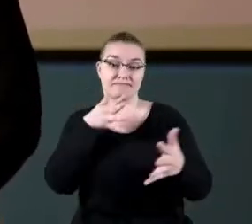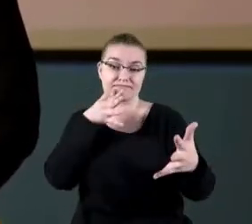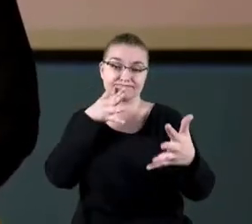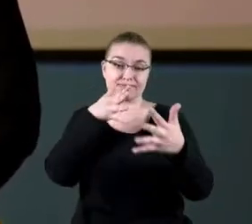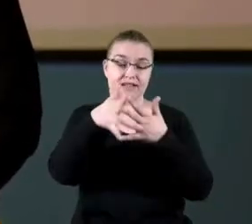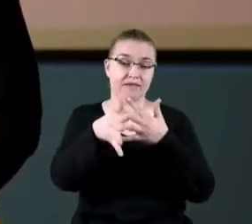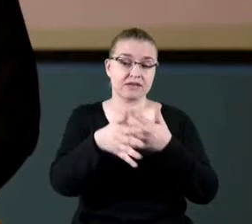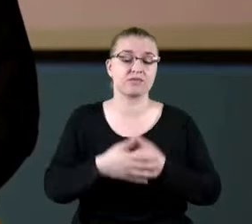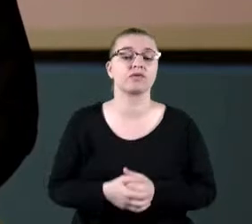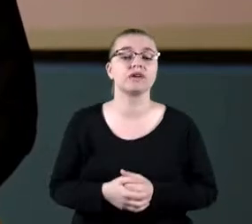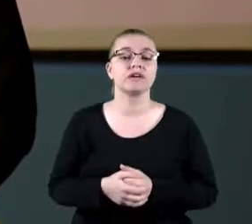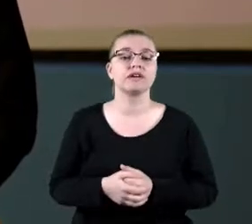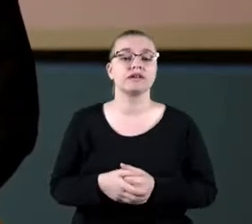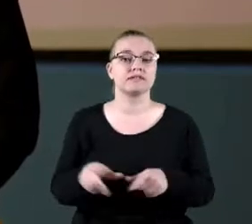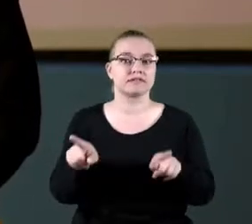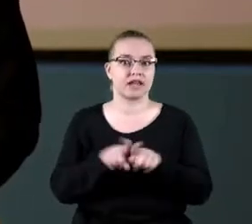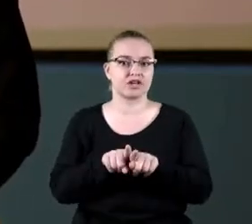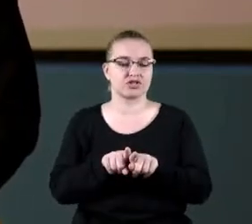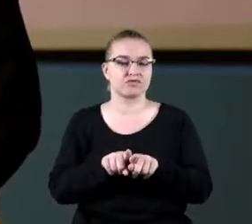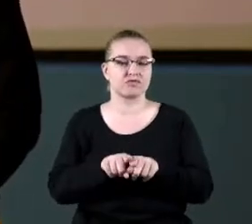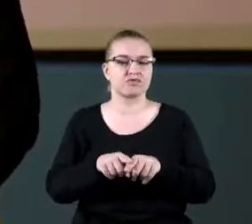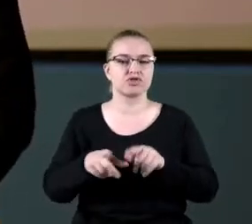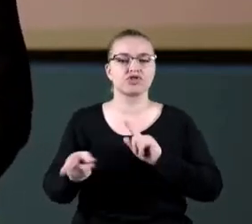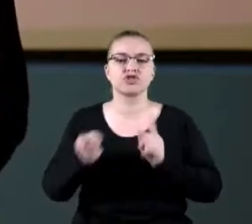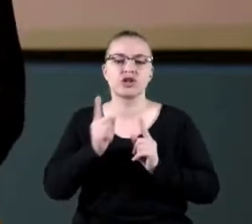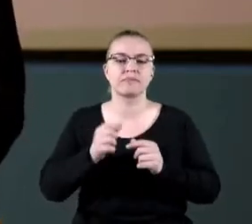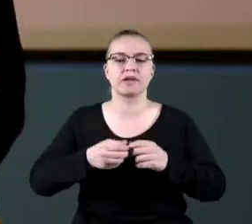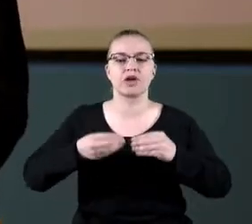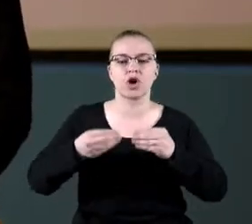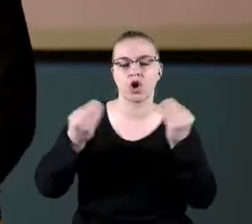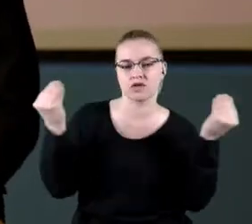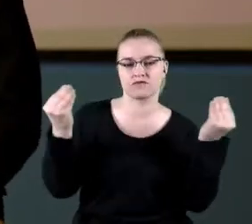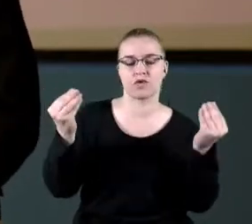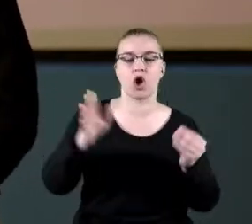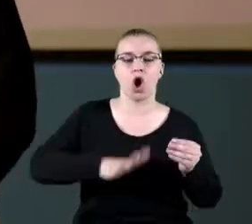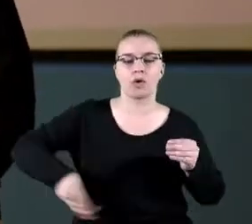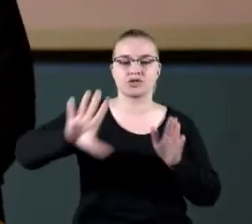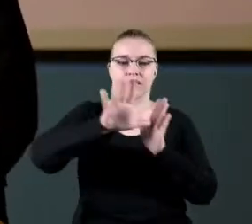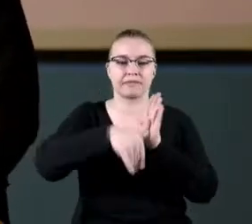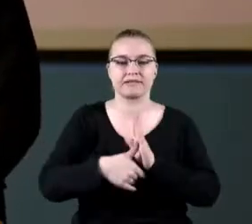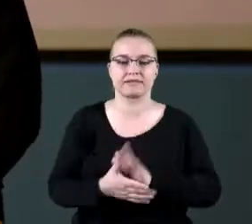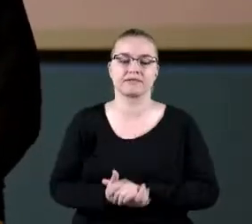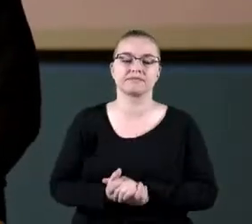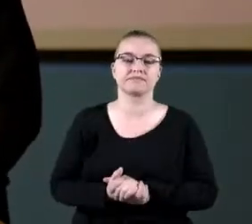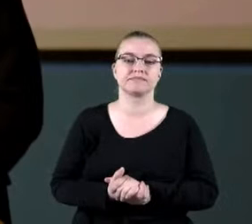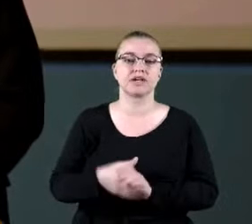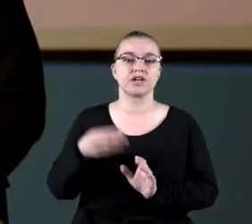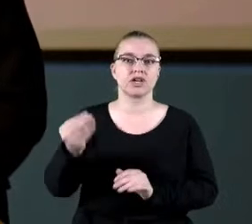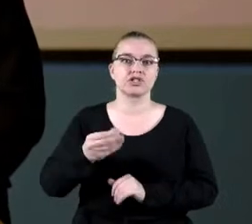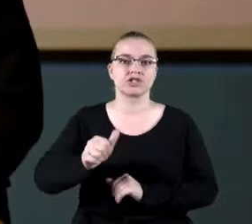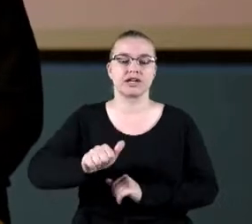also dynamic and progress for the urban development. Another key